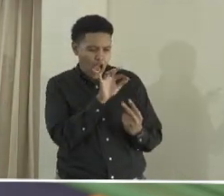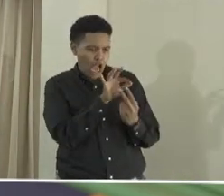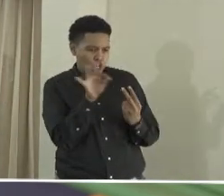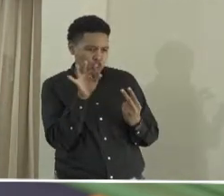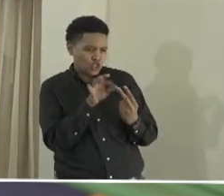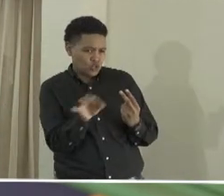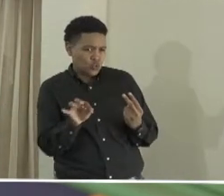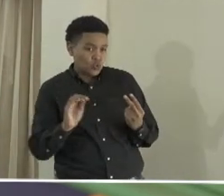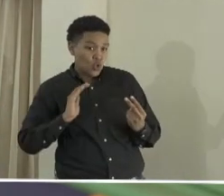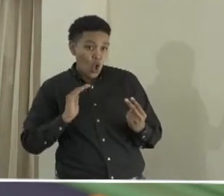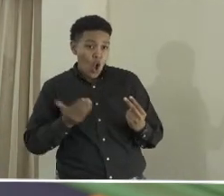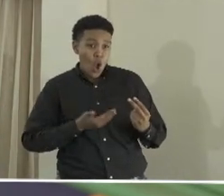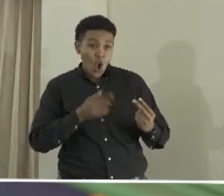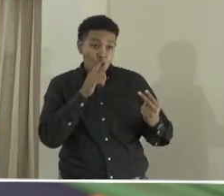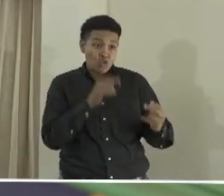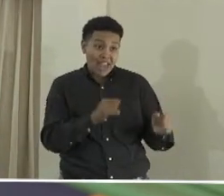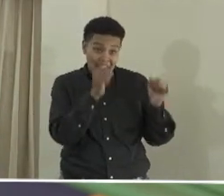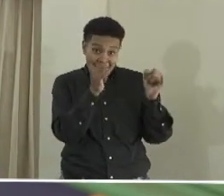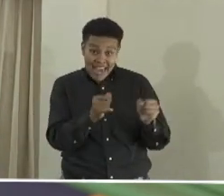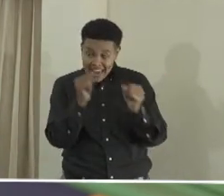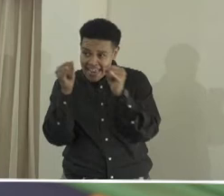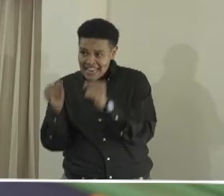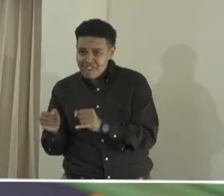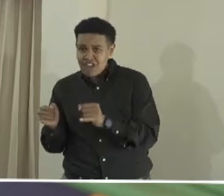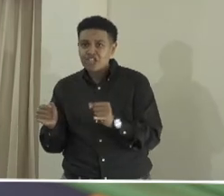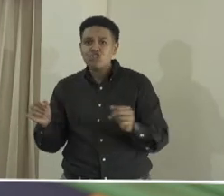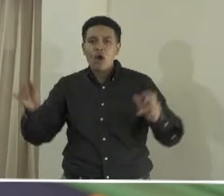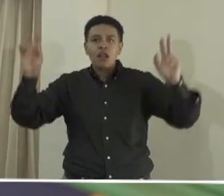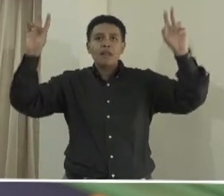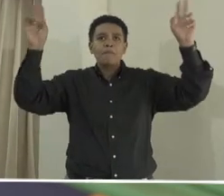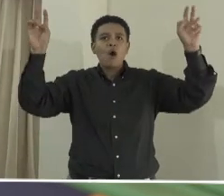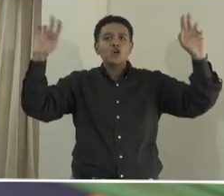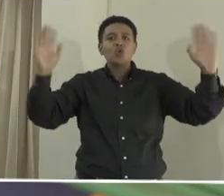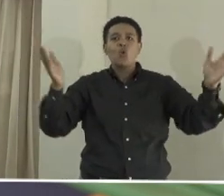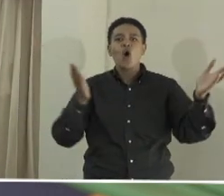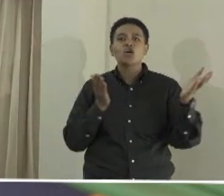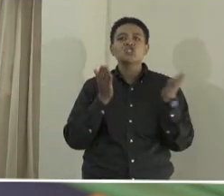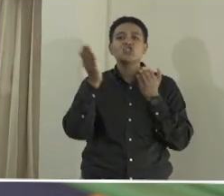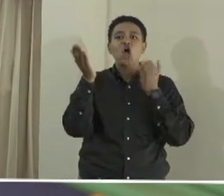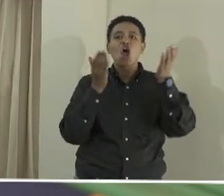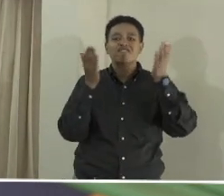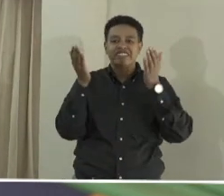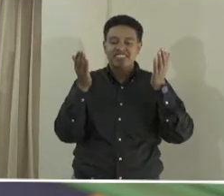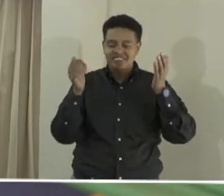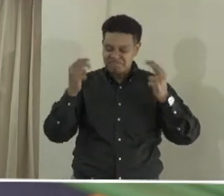our individual motto, service, not self.